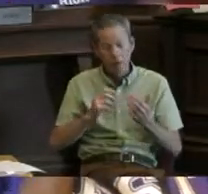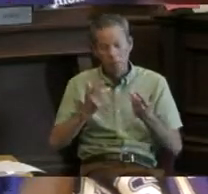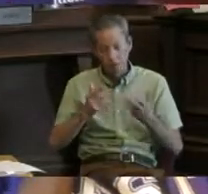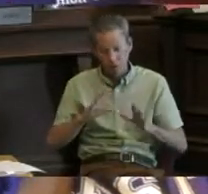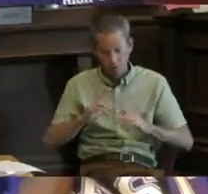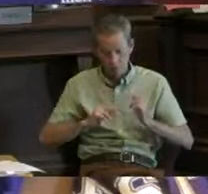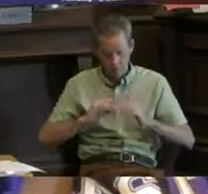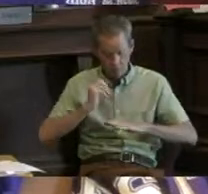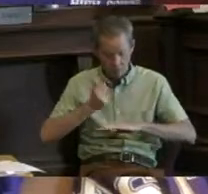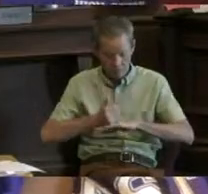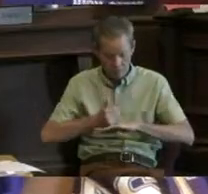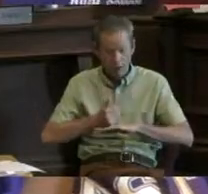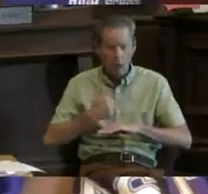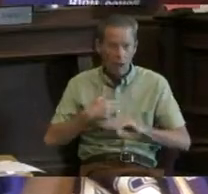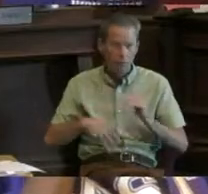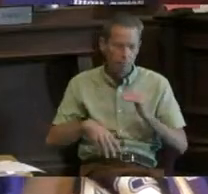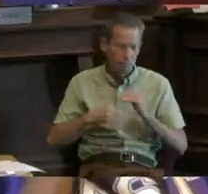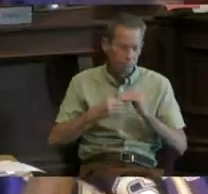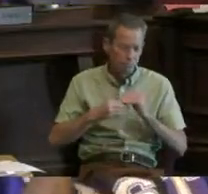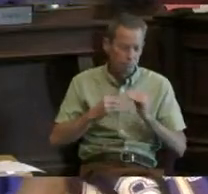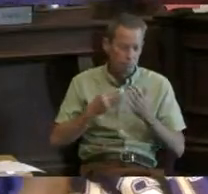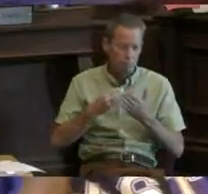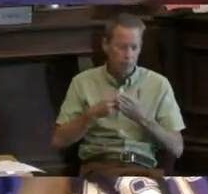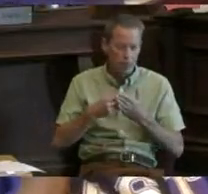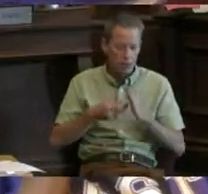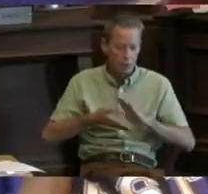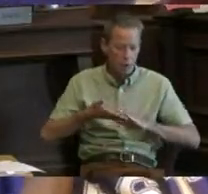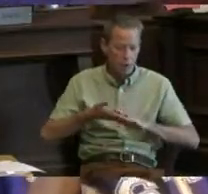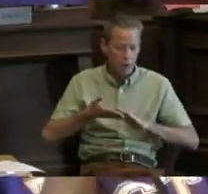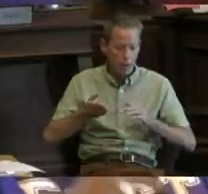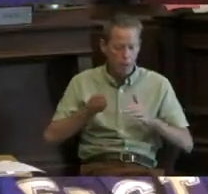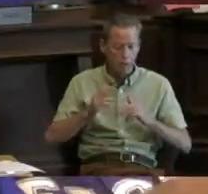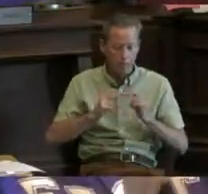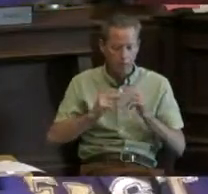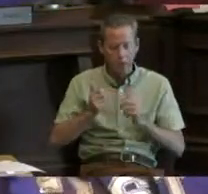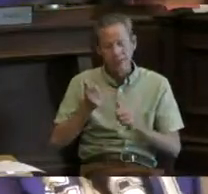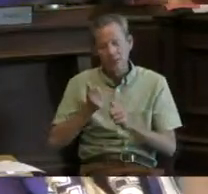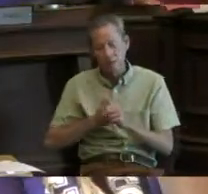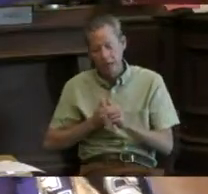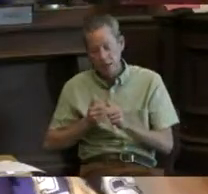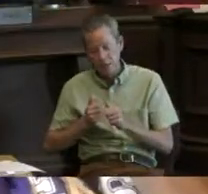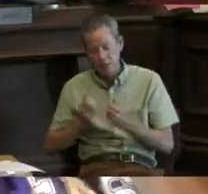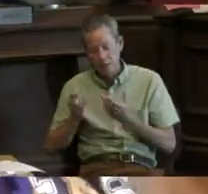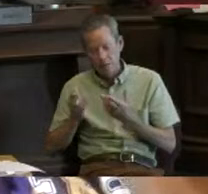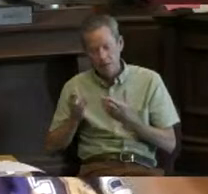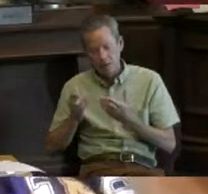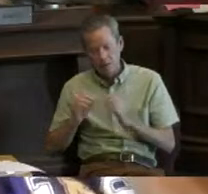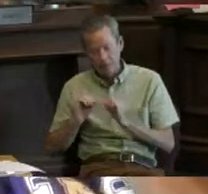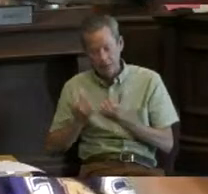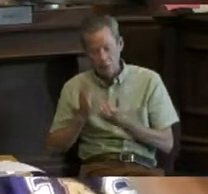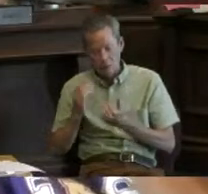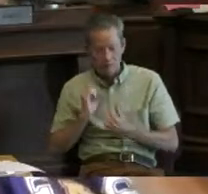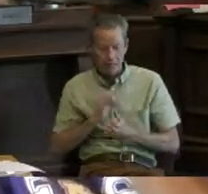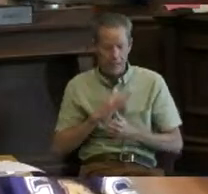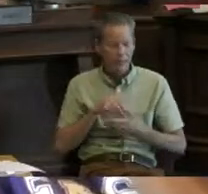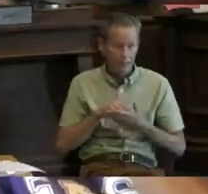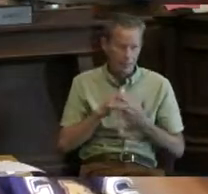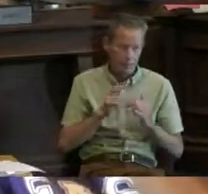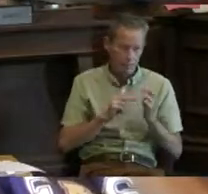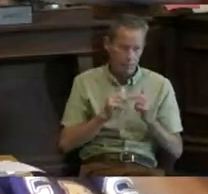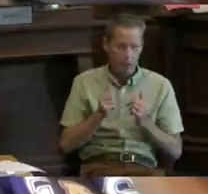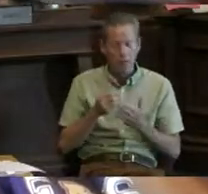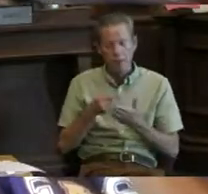to have additional money to operate the building. So each of these service providers will have staff in the building. The funding also